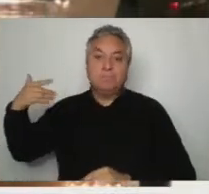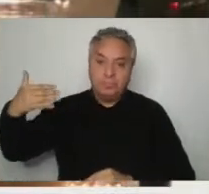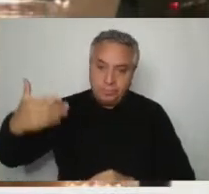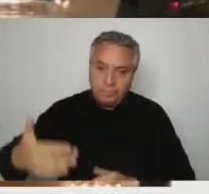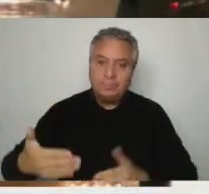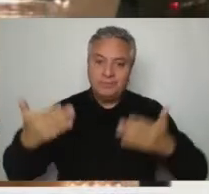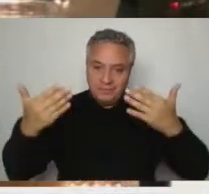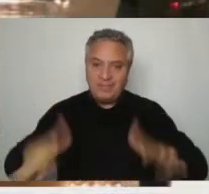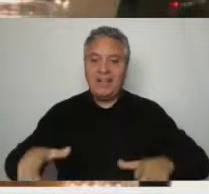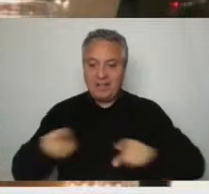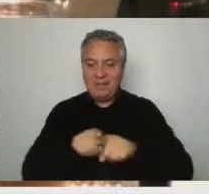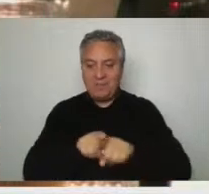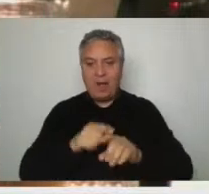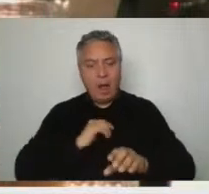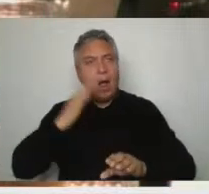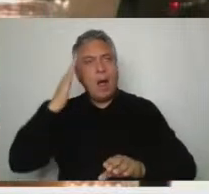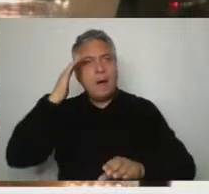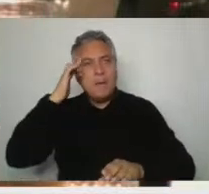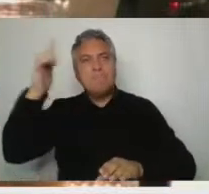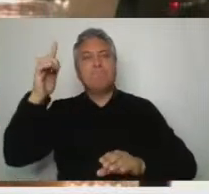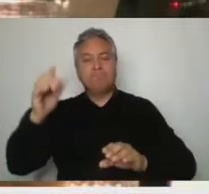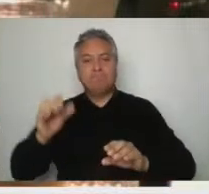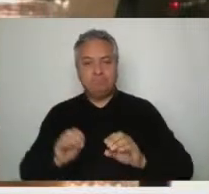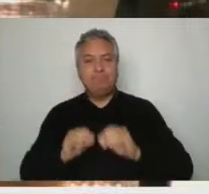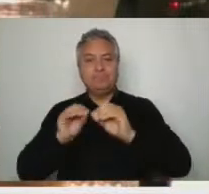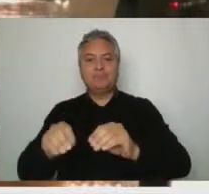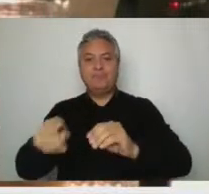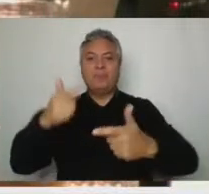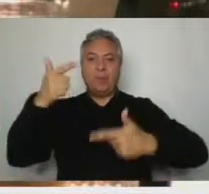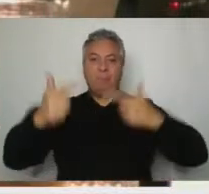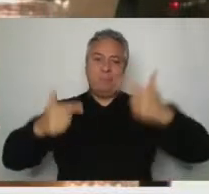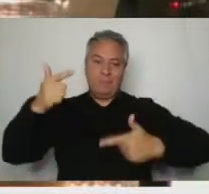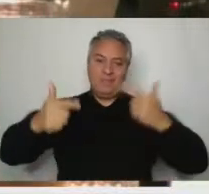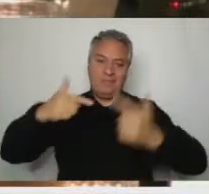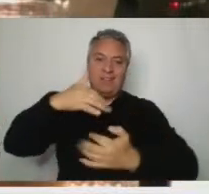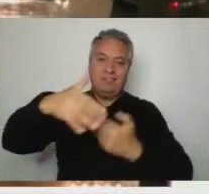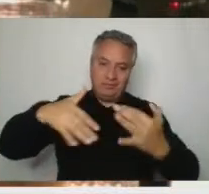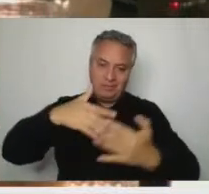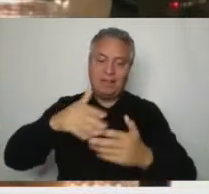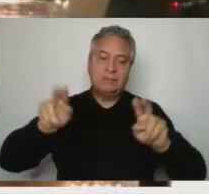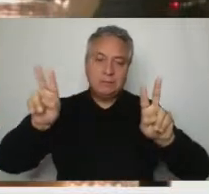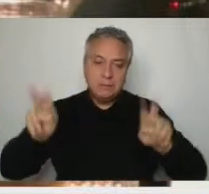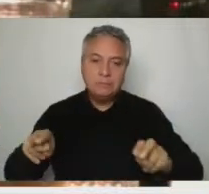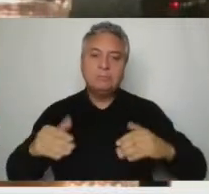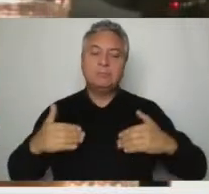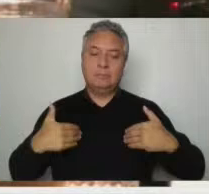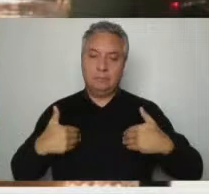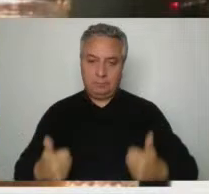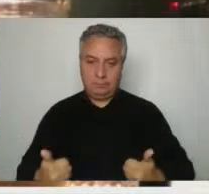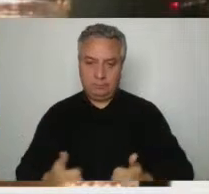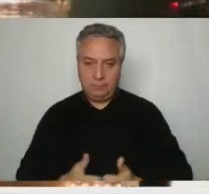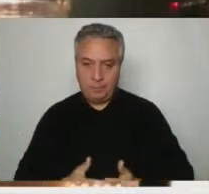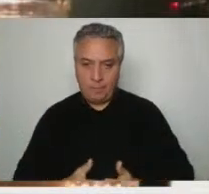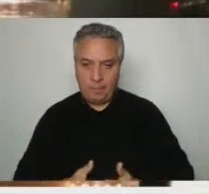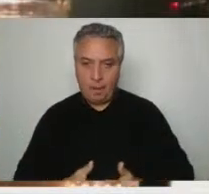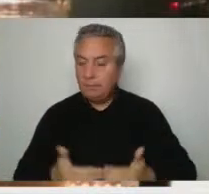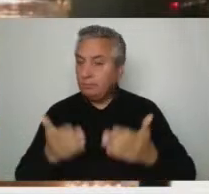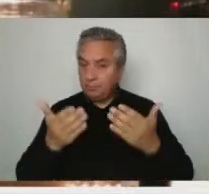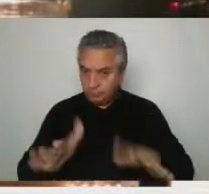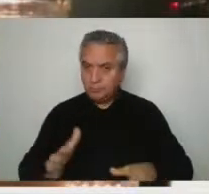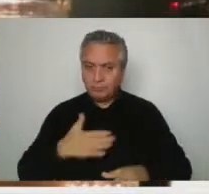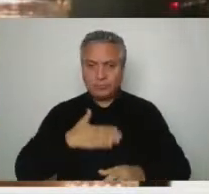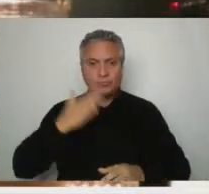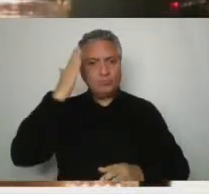accomplished uh, after we started implementing different health measures. We do